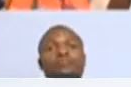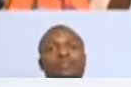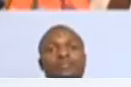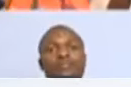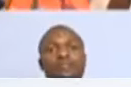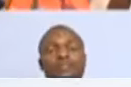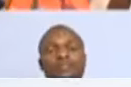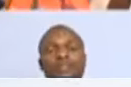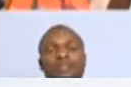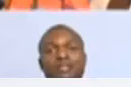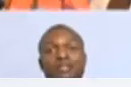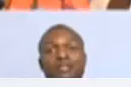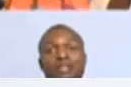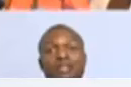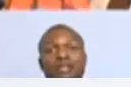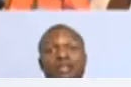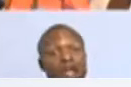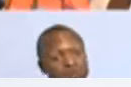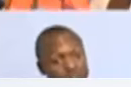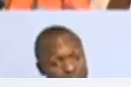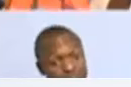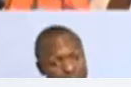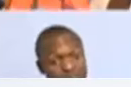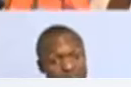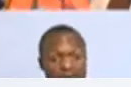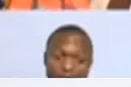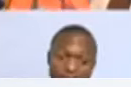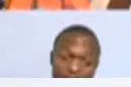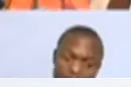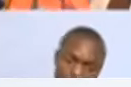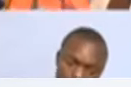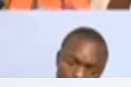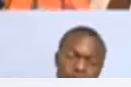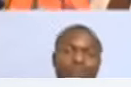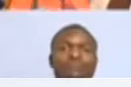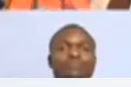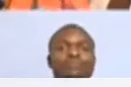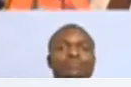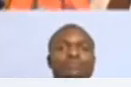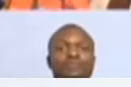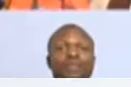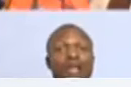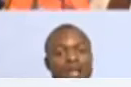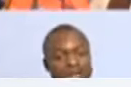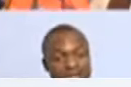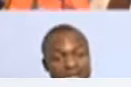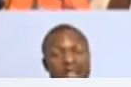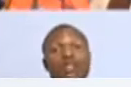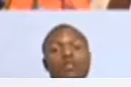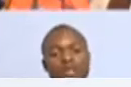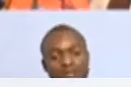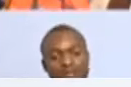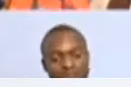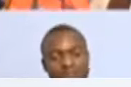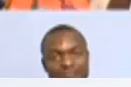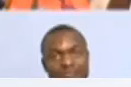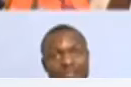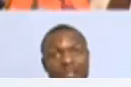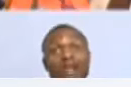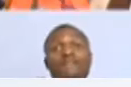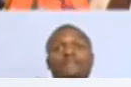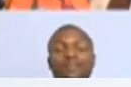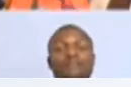livestock production, small, large livestock, and vegetable